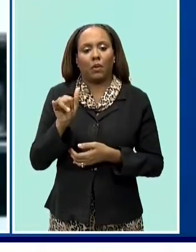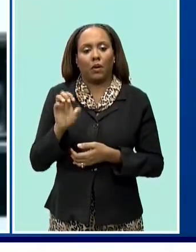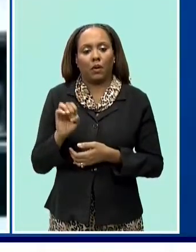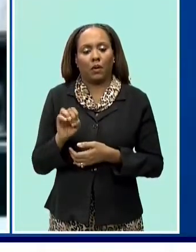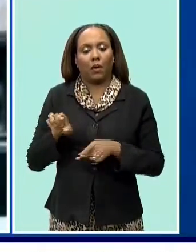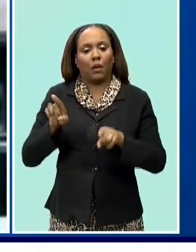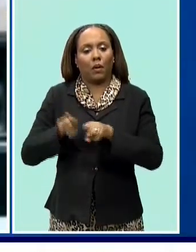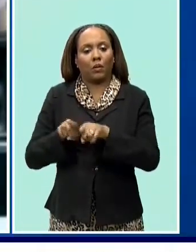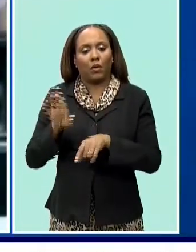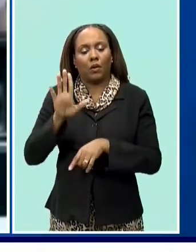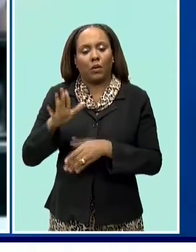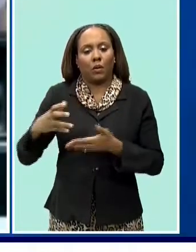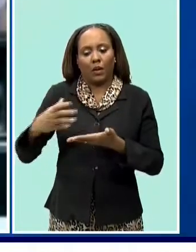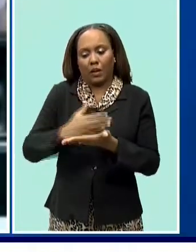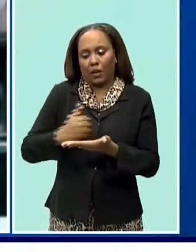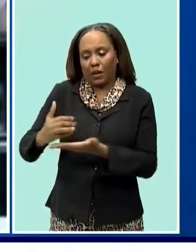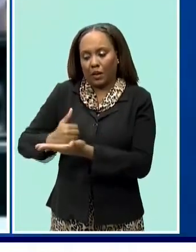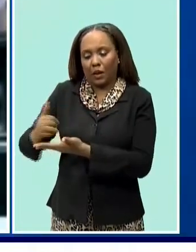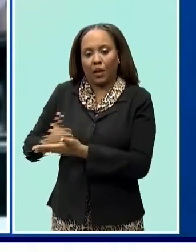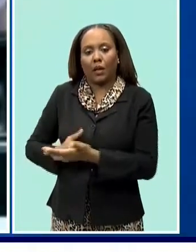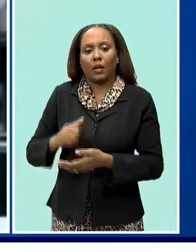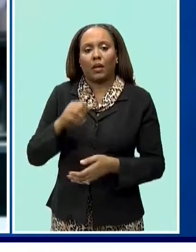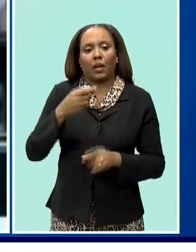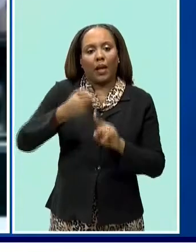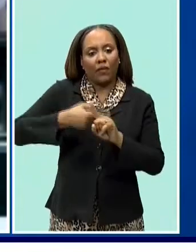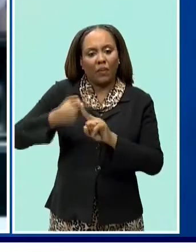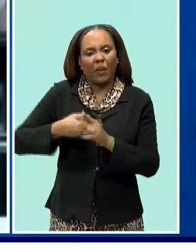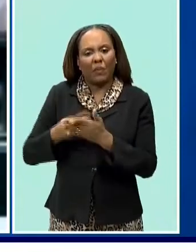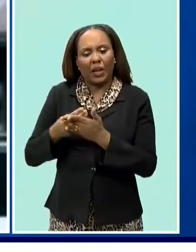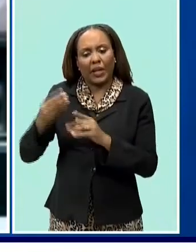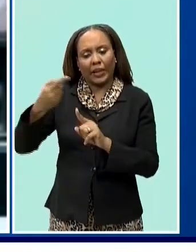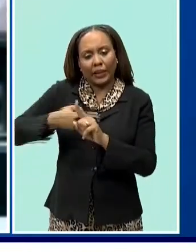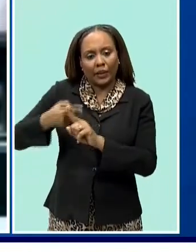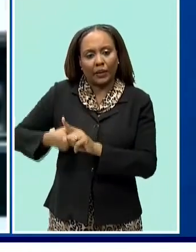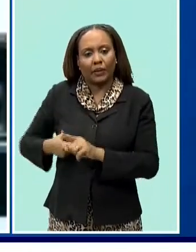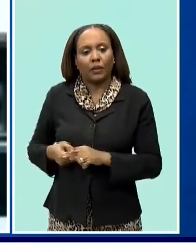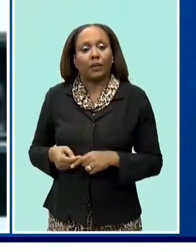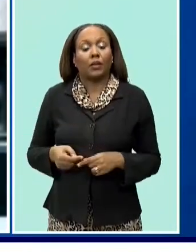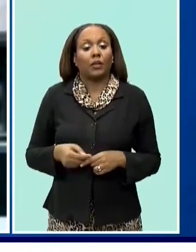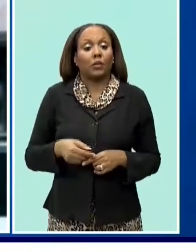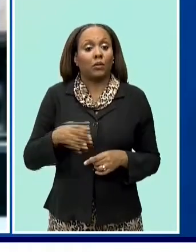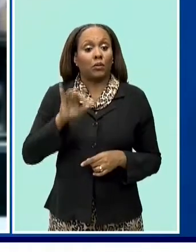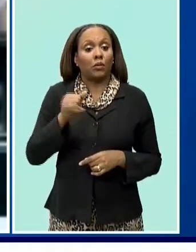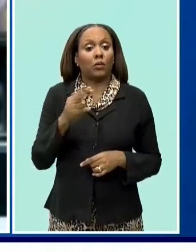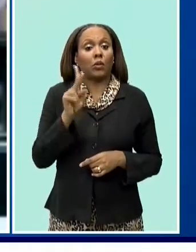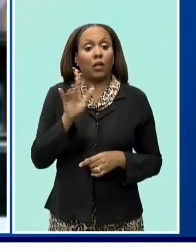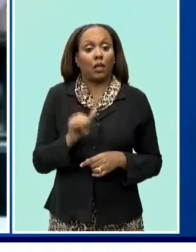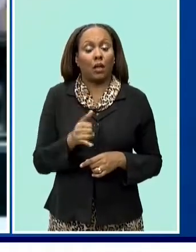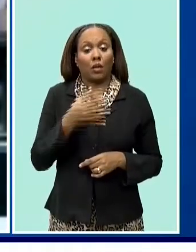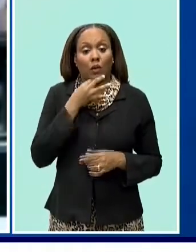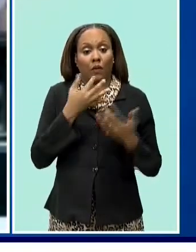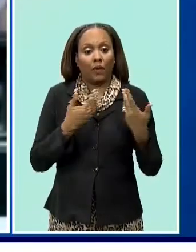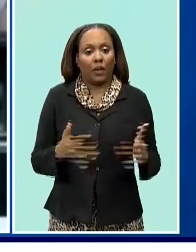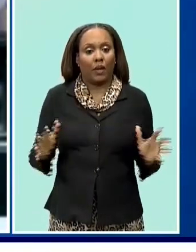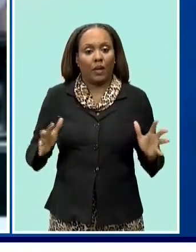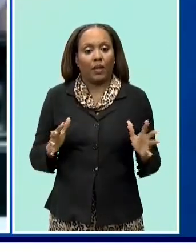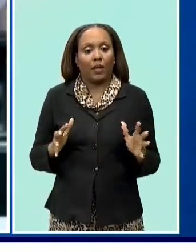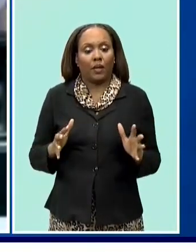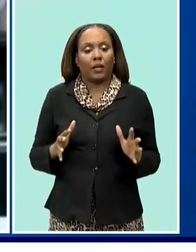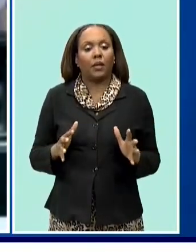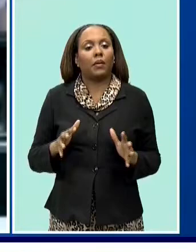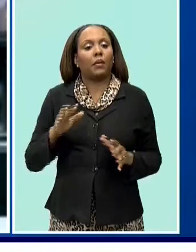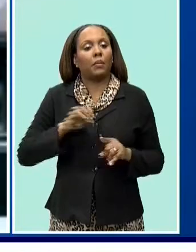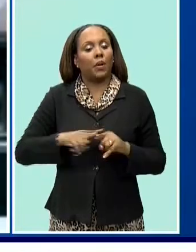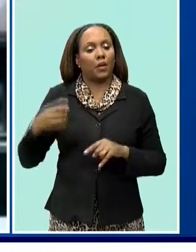salary scale. So certainly something to look forward to as July comes to an end in a couple of weeks, as all employers have been put on